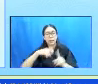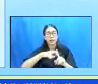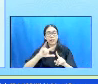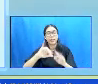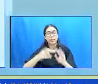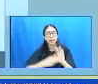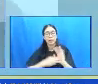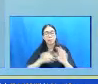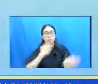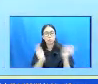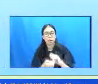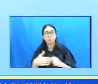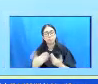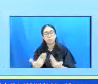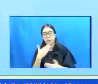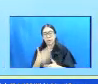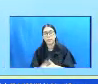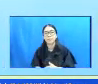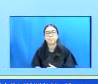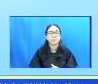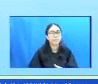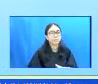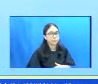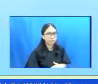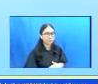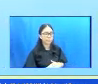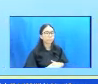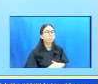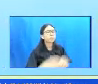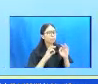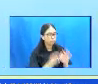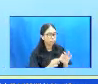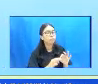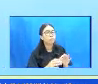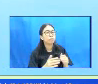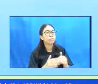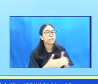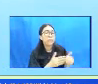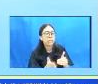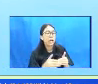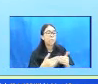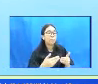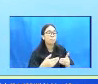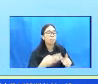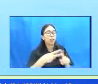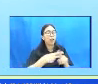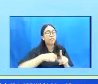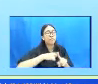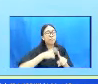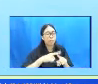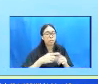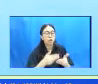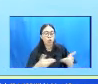Yeah, so aside from the social and economic effects, you also add that angle of access to transparent